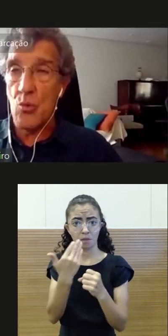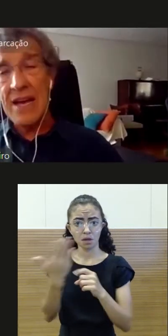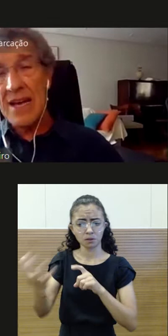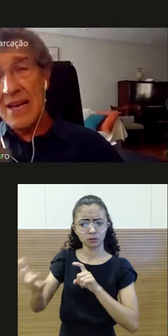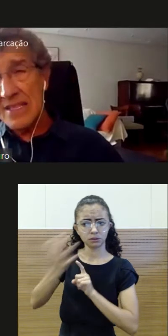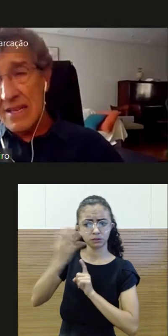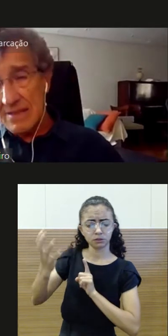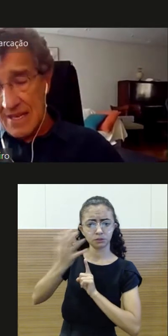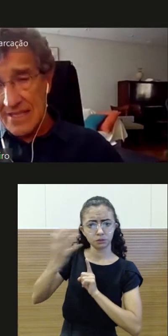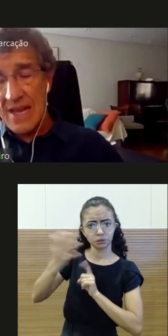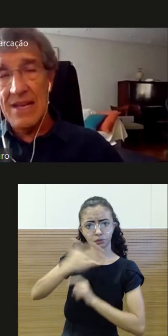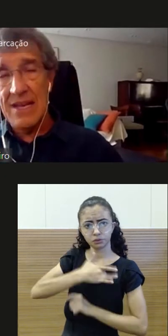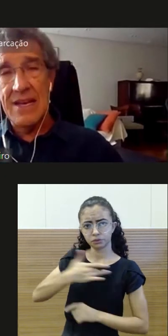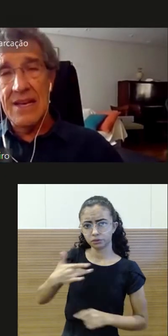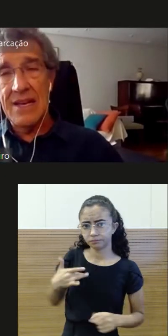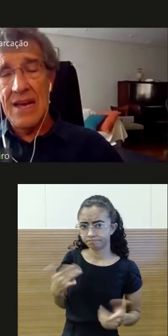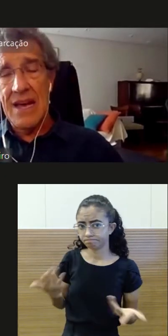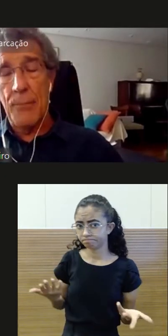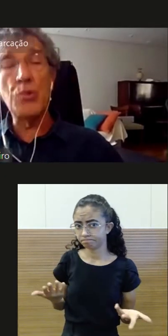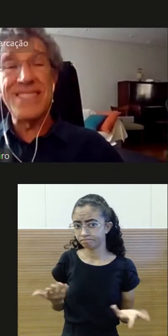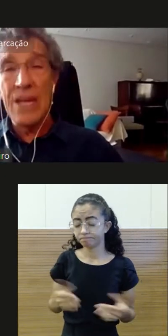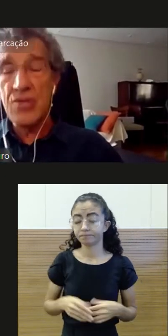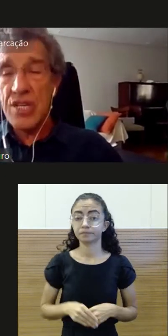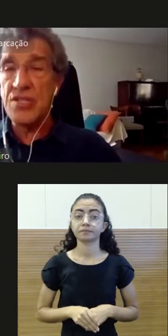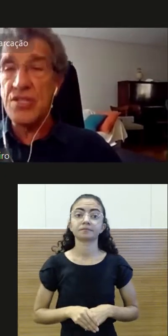and in health.